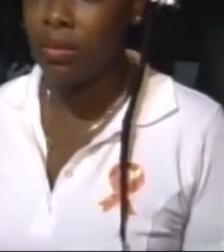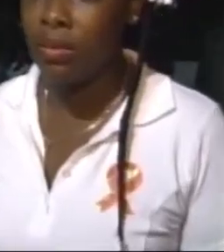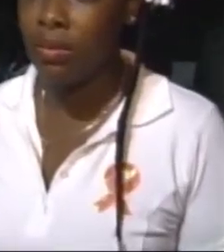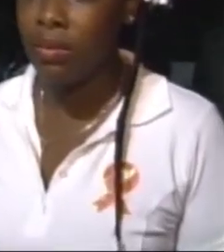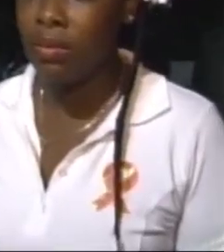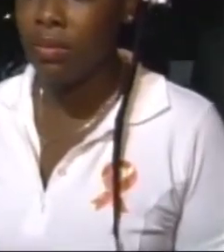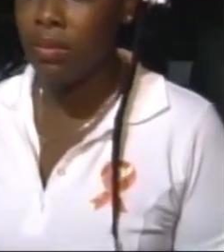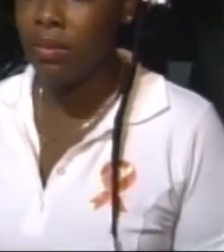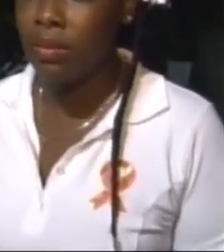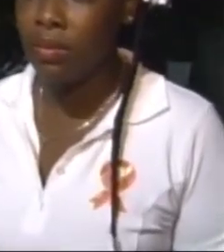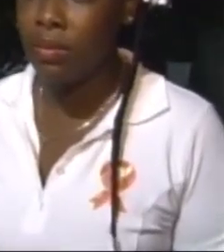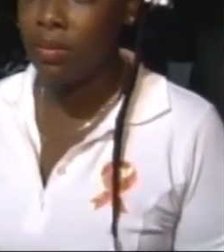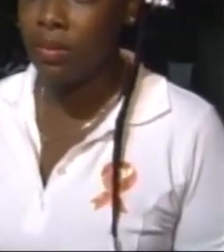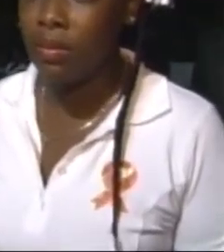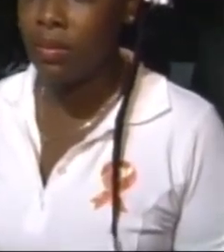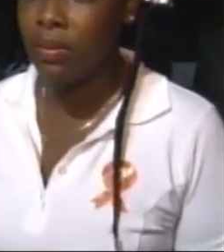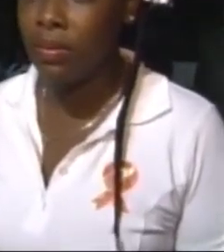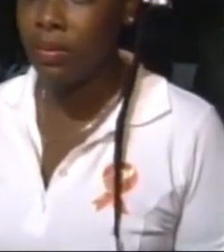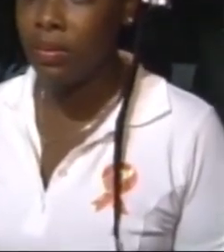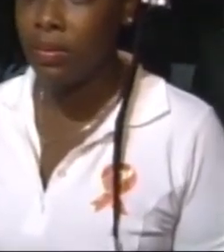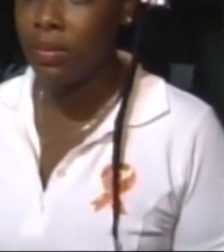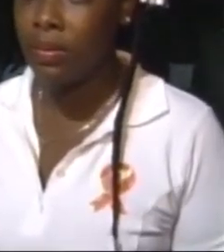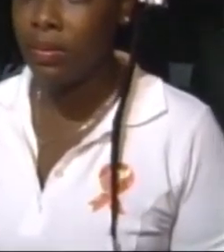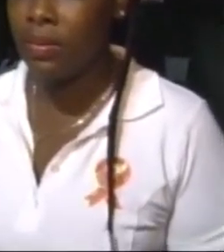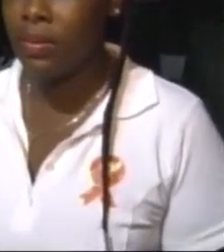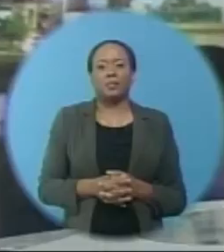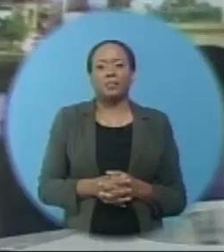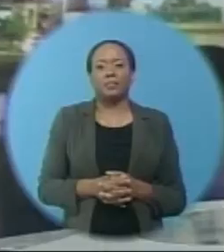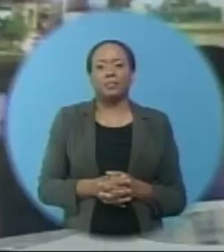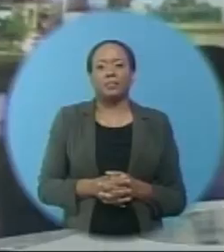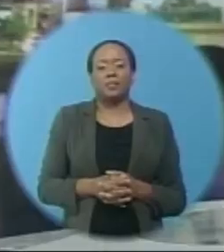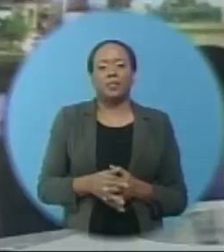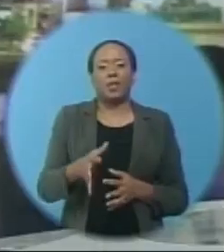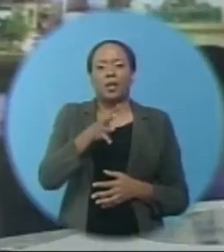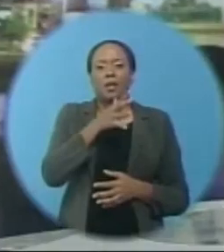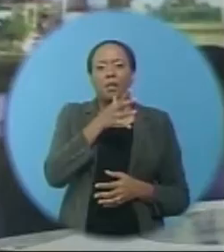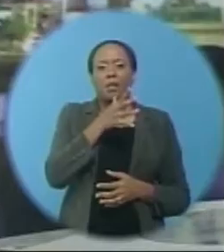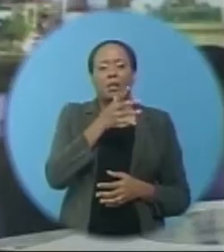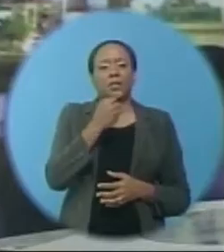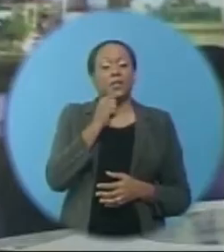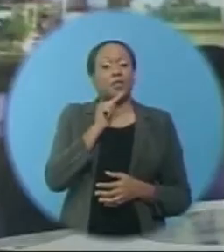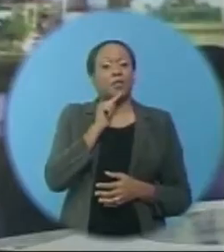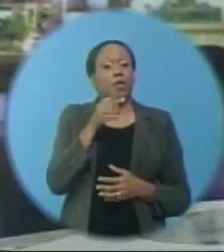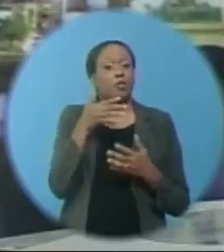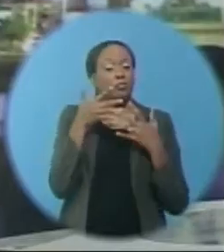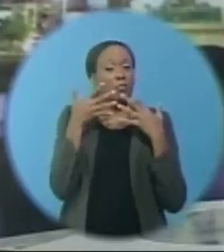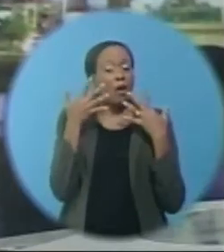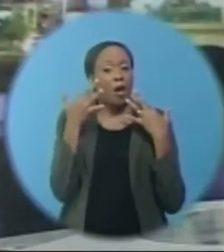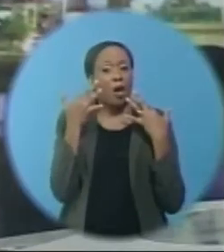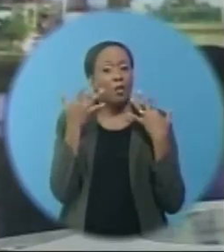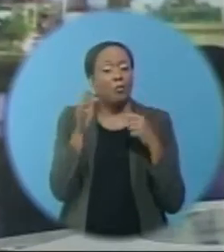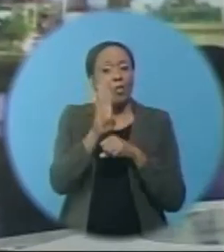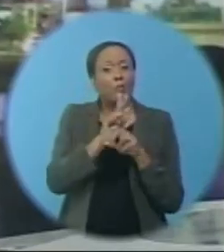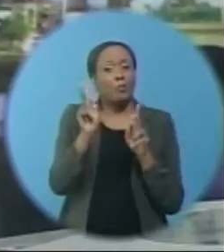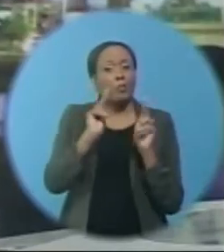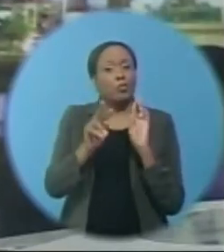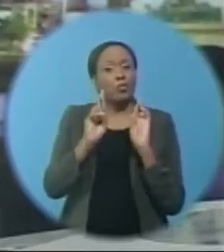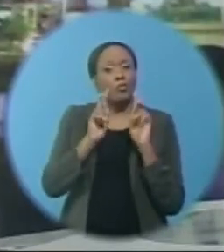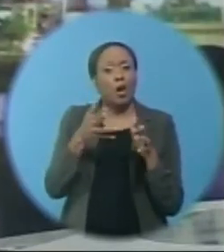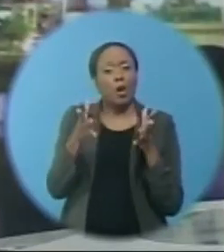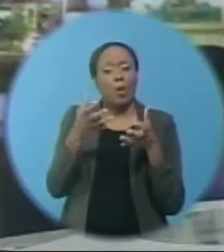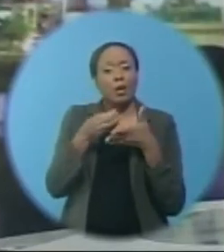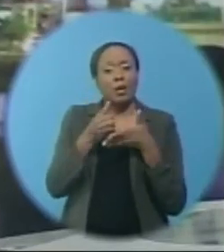get her some sort of treatment overseas at the present moment. And Patricia says she's pleasantly surprised with the response